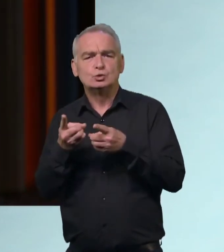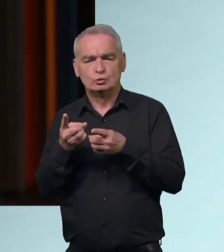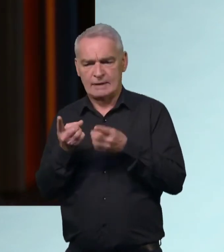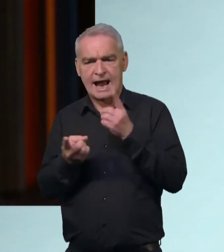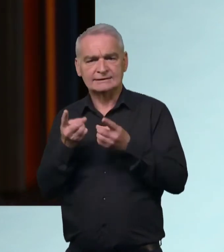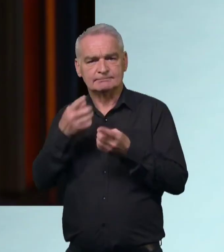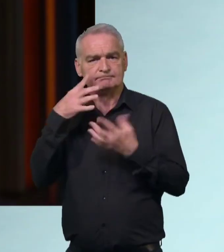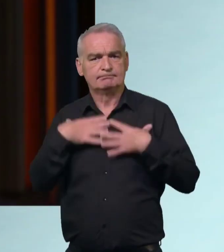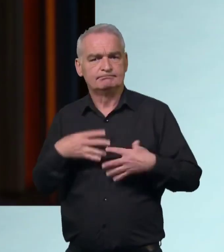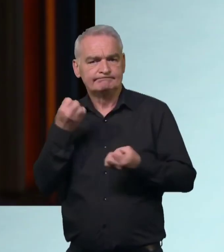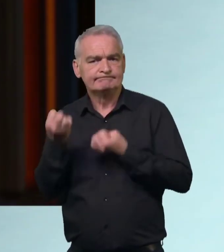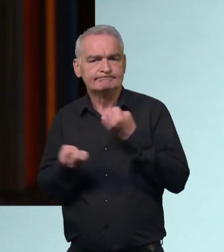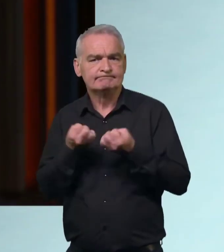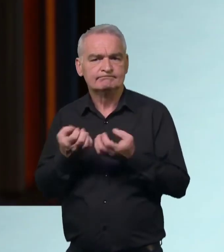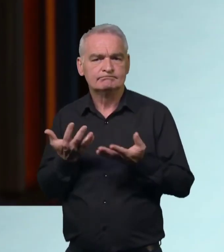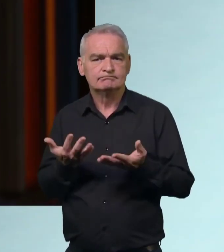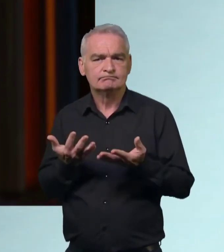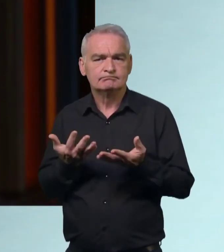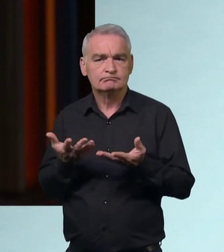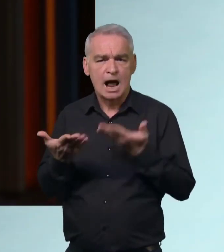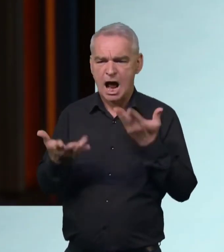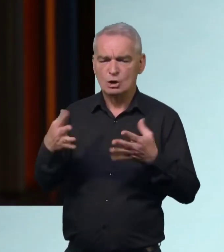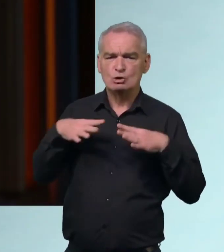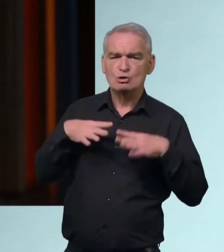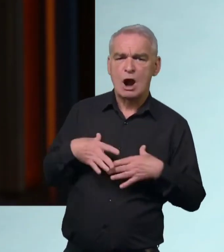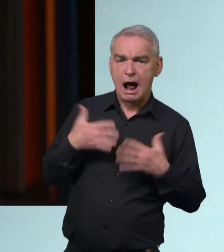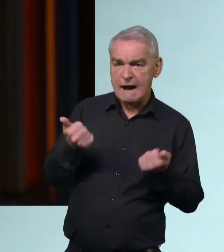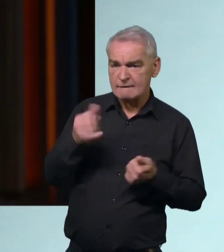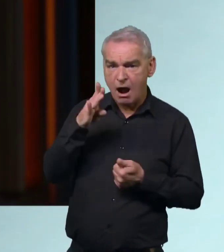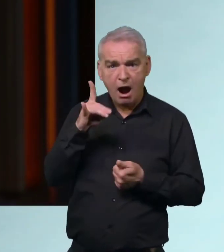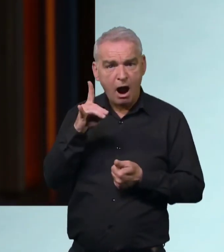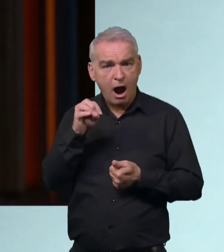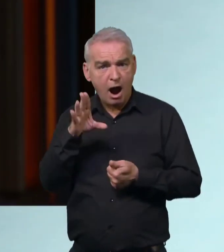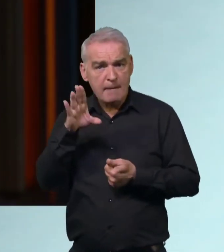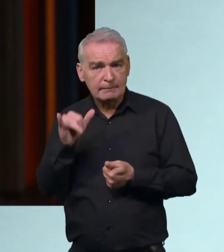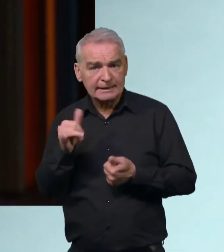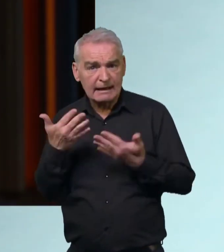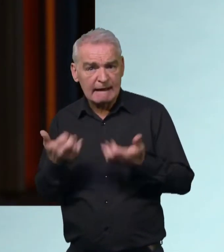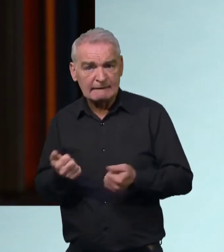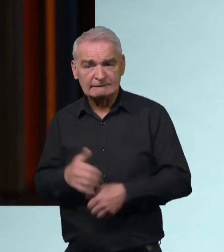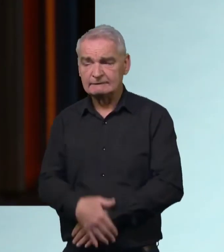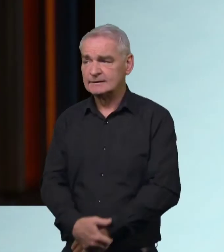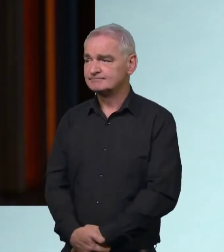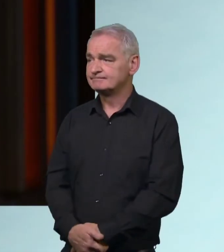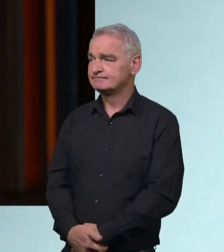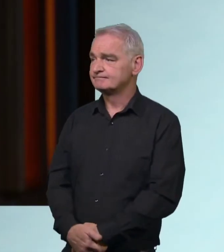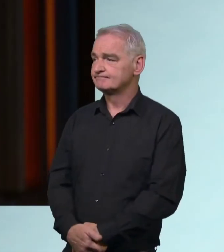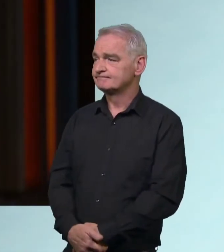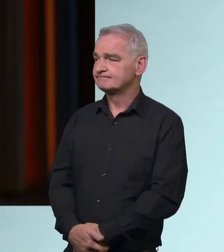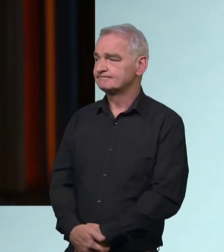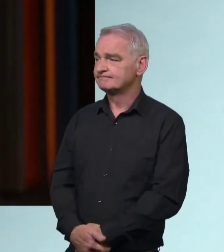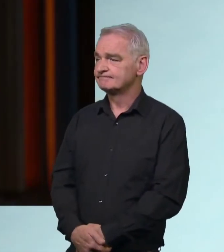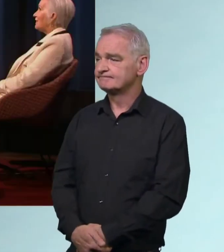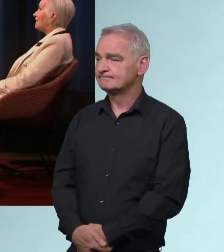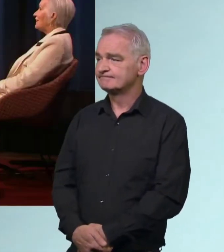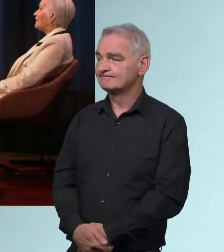when you were working as a state pathologist? Like, how did you relax? Did you have hobbies or?